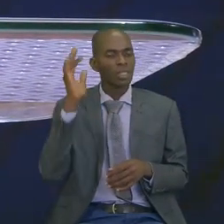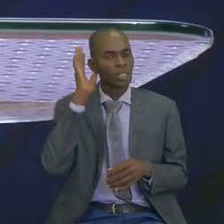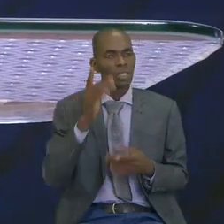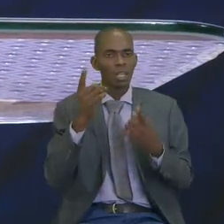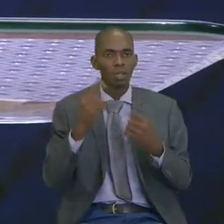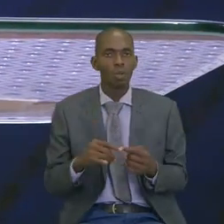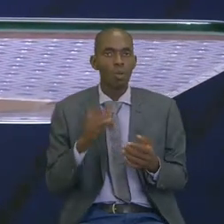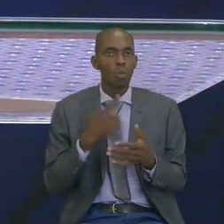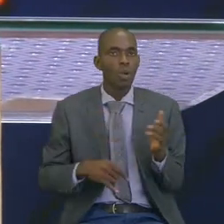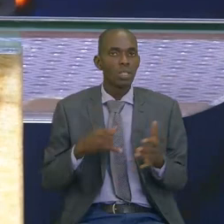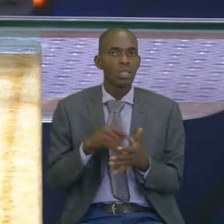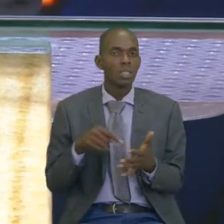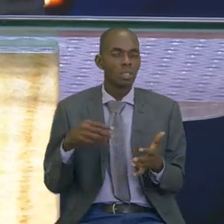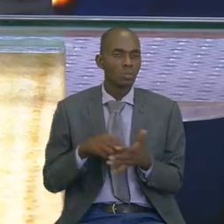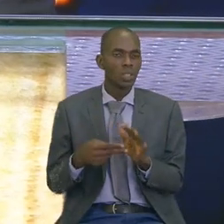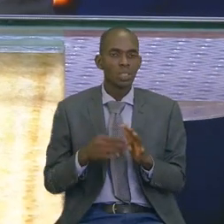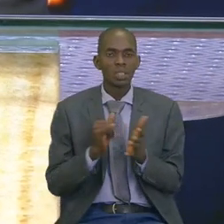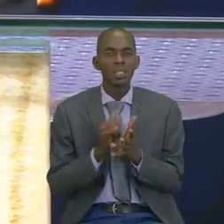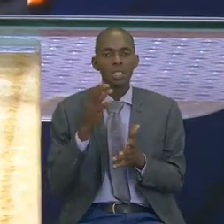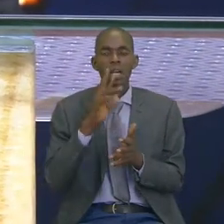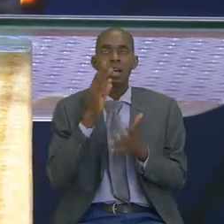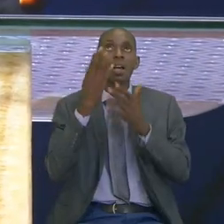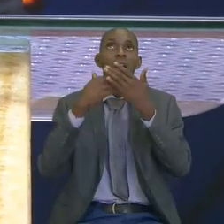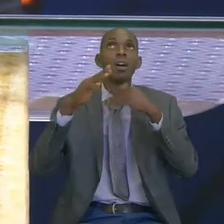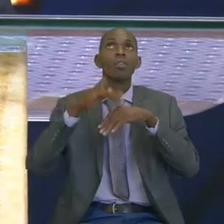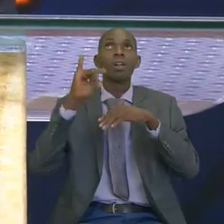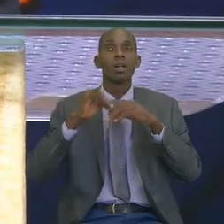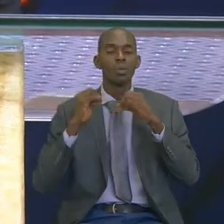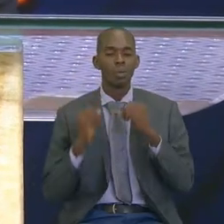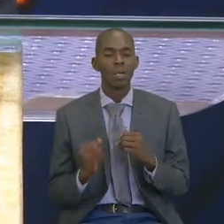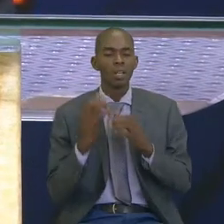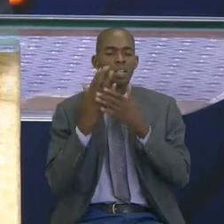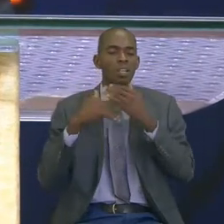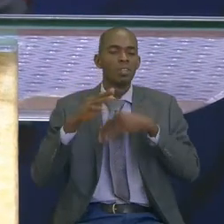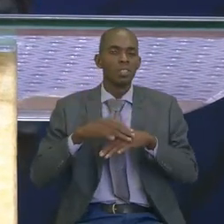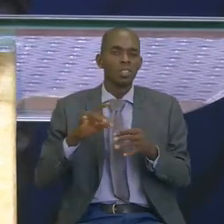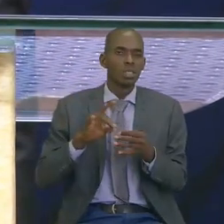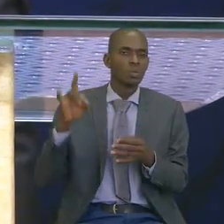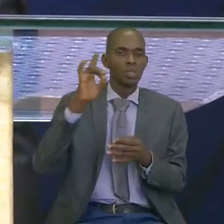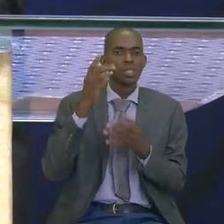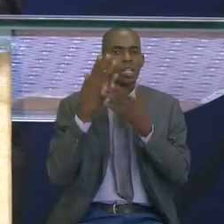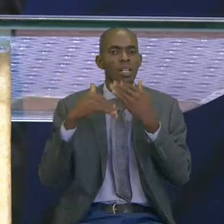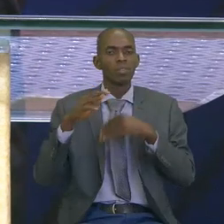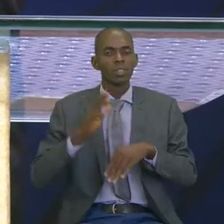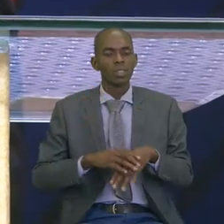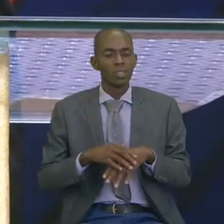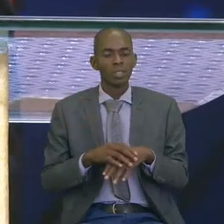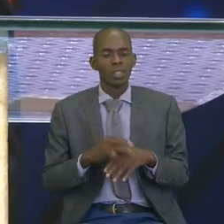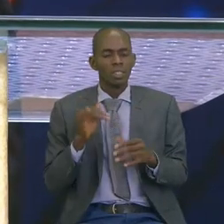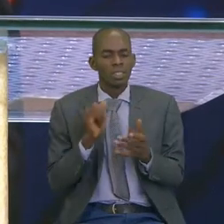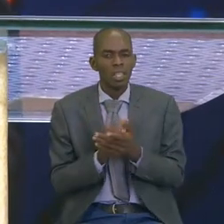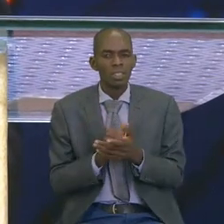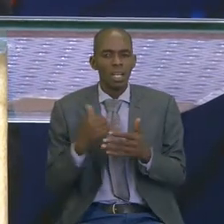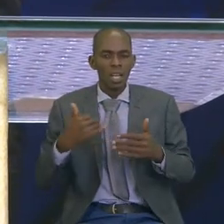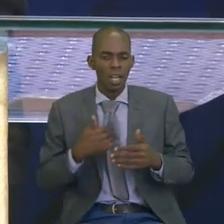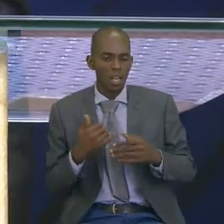heavenly powers, heavenly demons, heavenly spirits that confront the angels that are sent